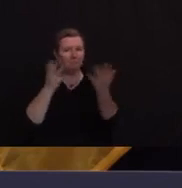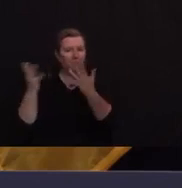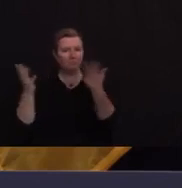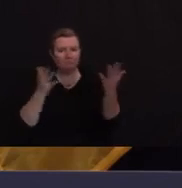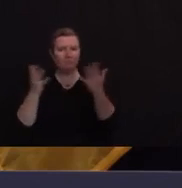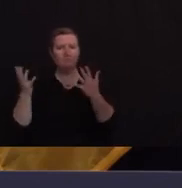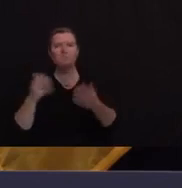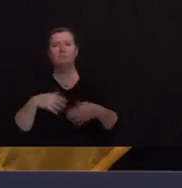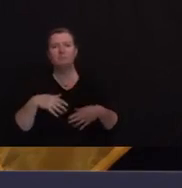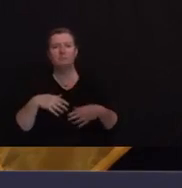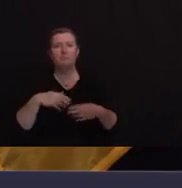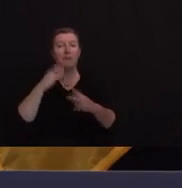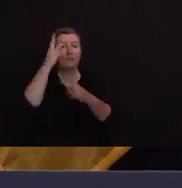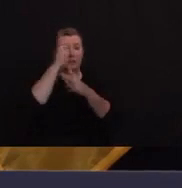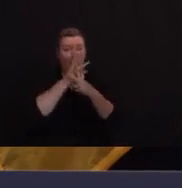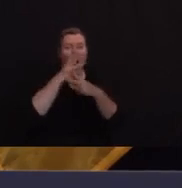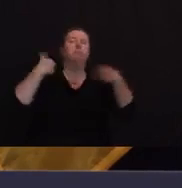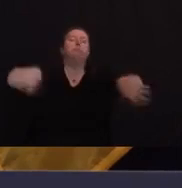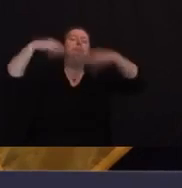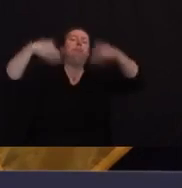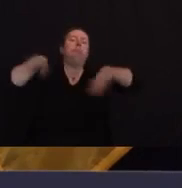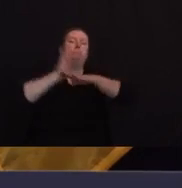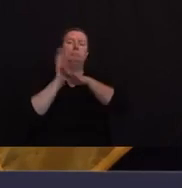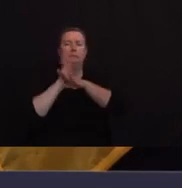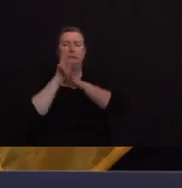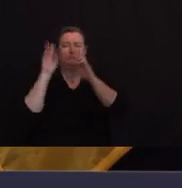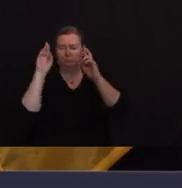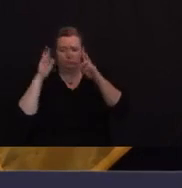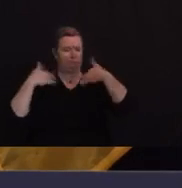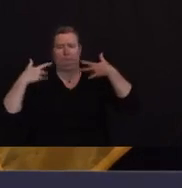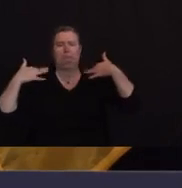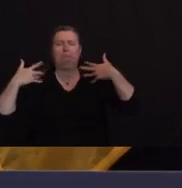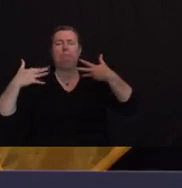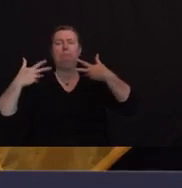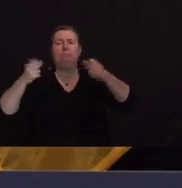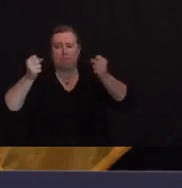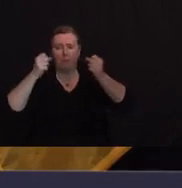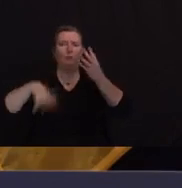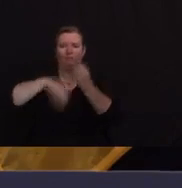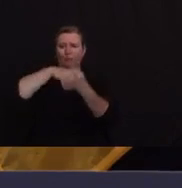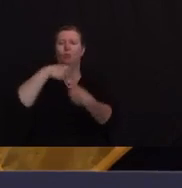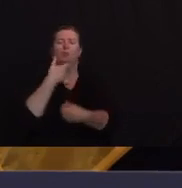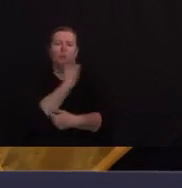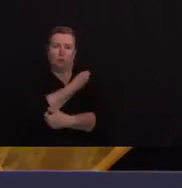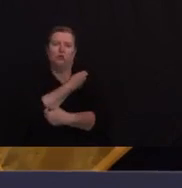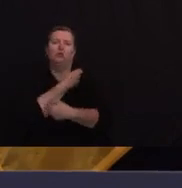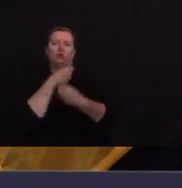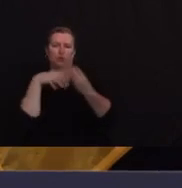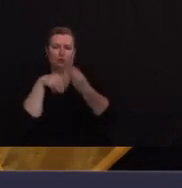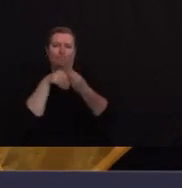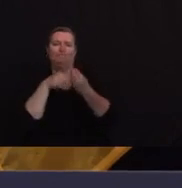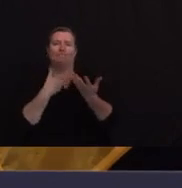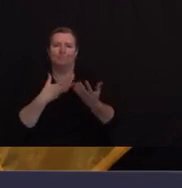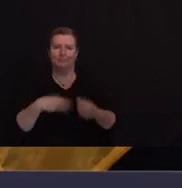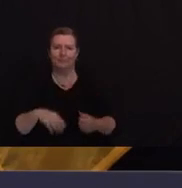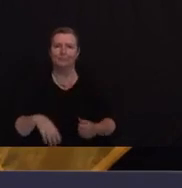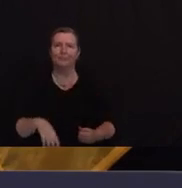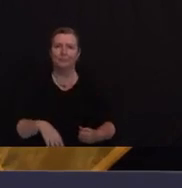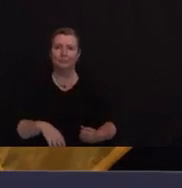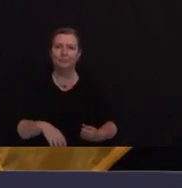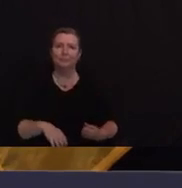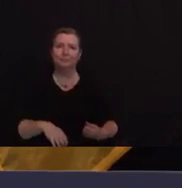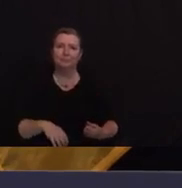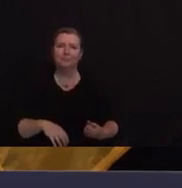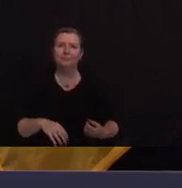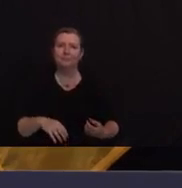lot more people instantly on September 20th are going to be eligible. I was with Jeff Zients, I should say,